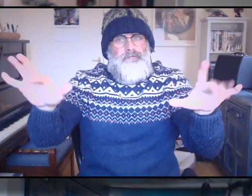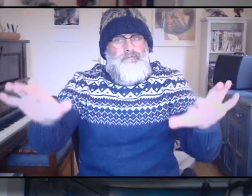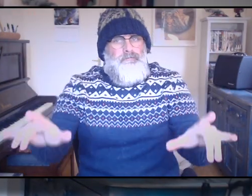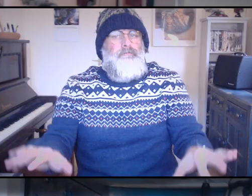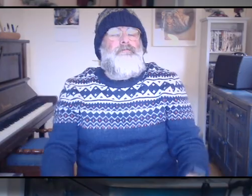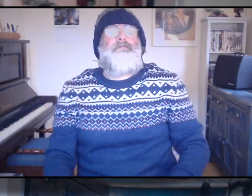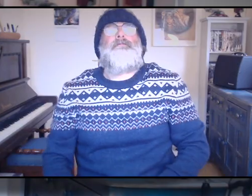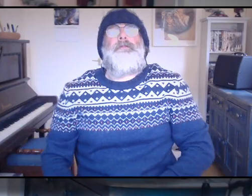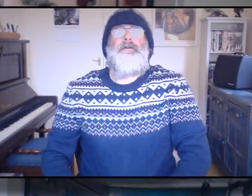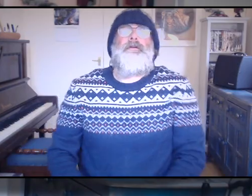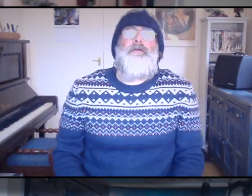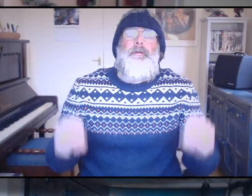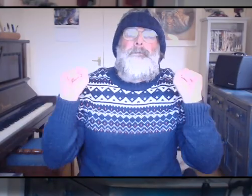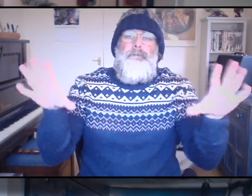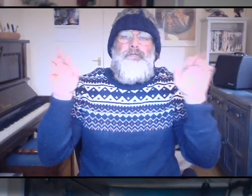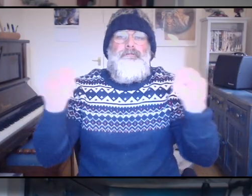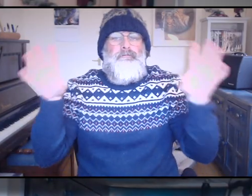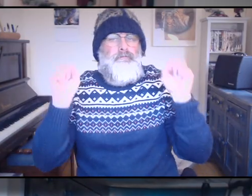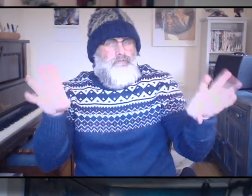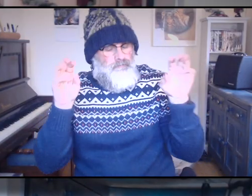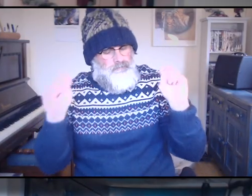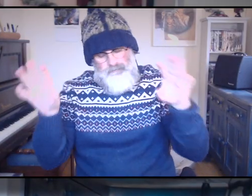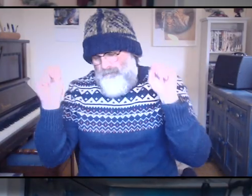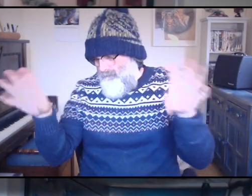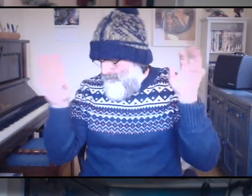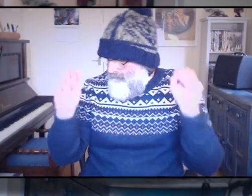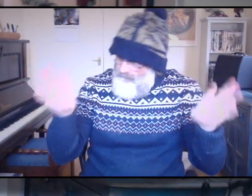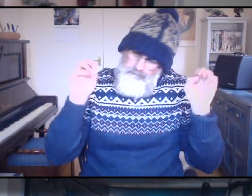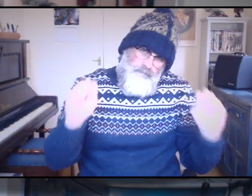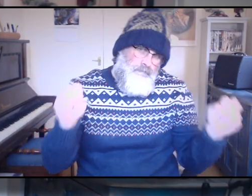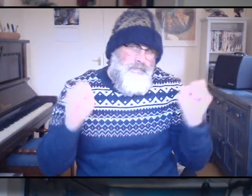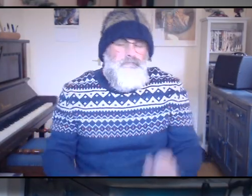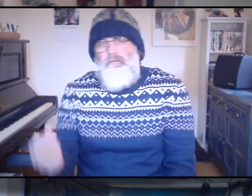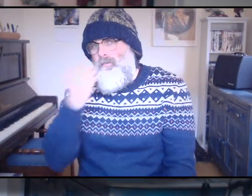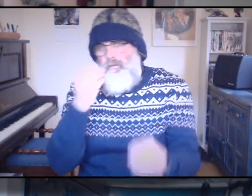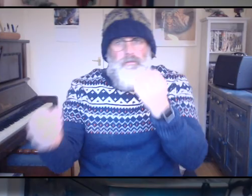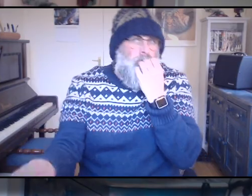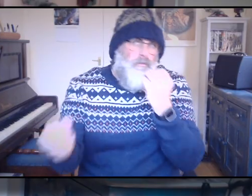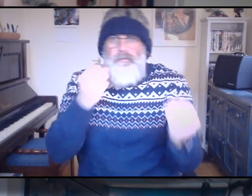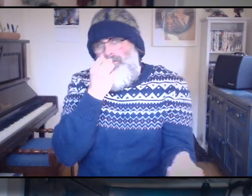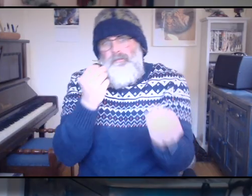still snowing, Christmas lights are glowing.